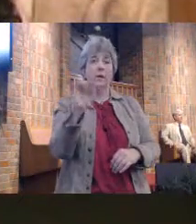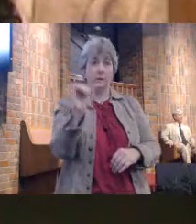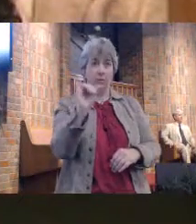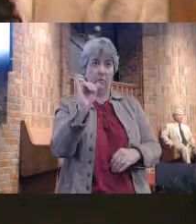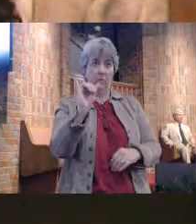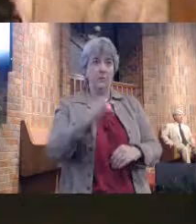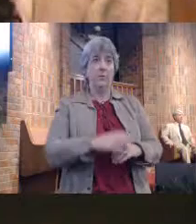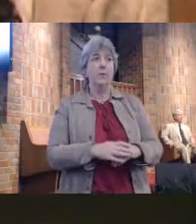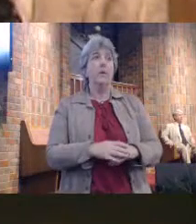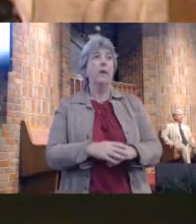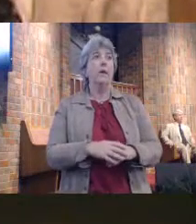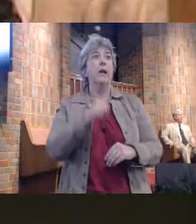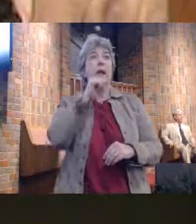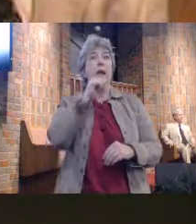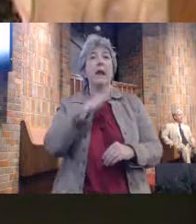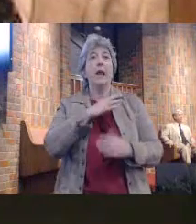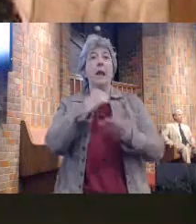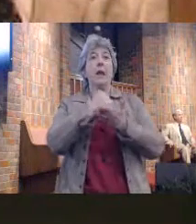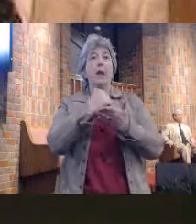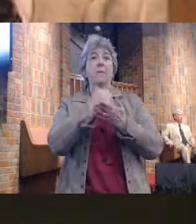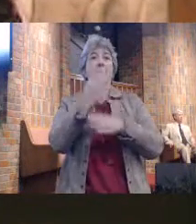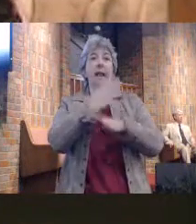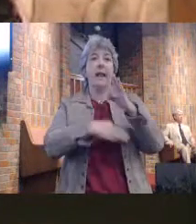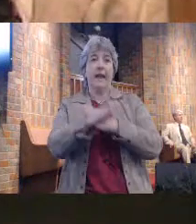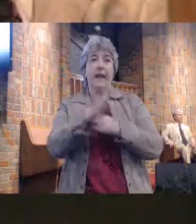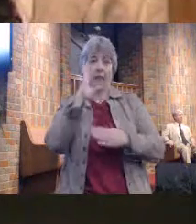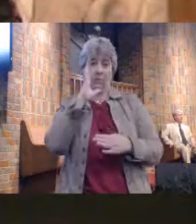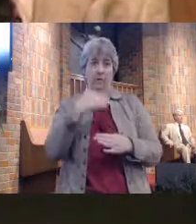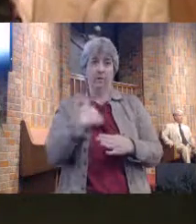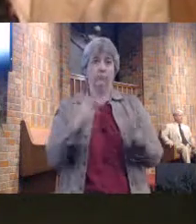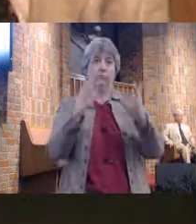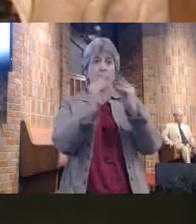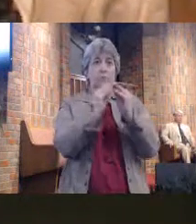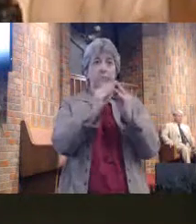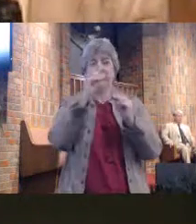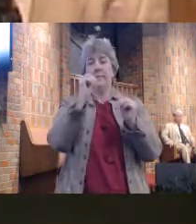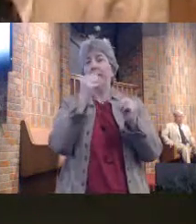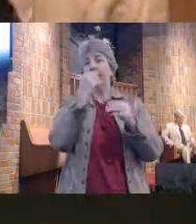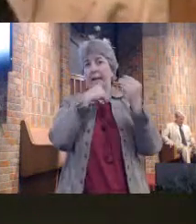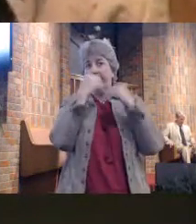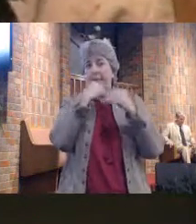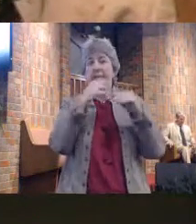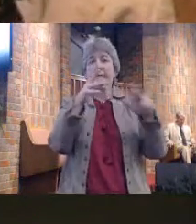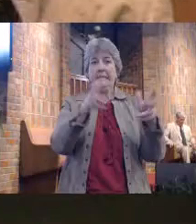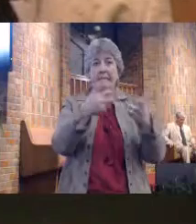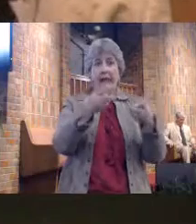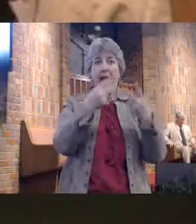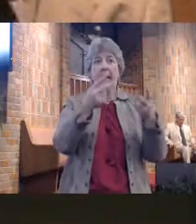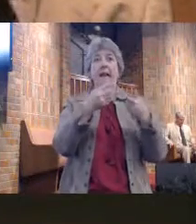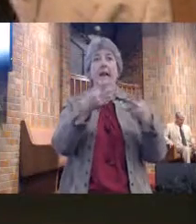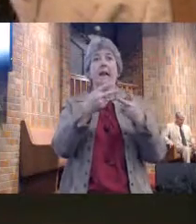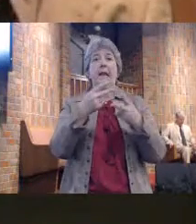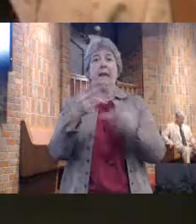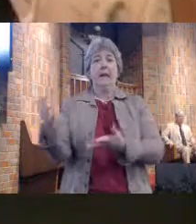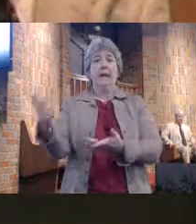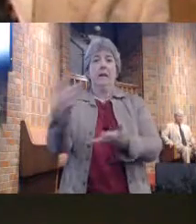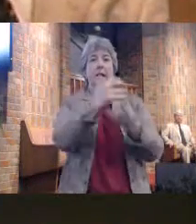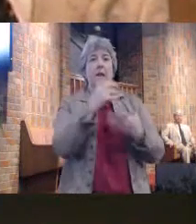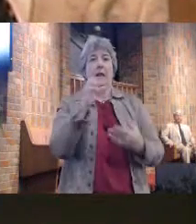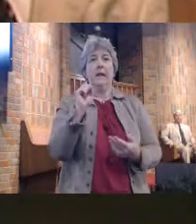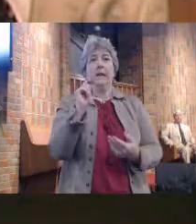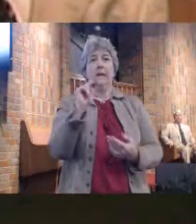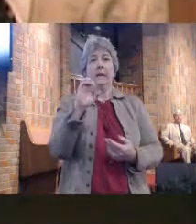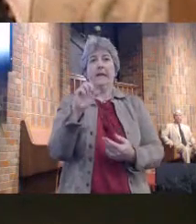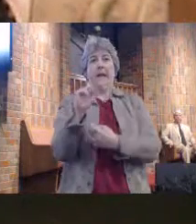the fellowship hall for a salad lunch. This month they are collecting money for snacks for the homeless of the inner city